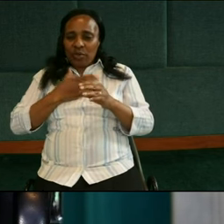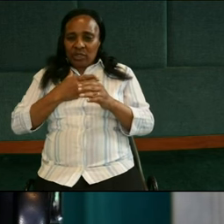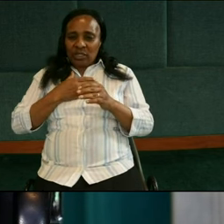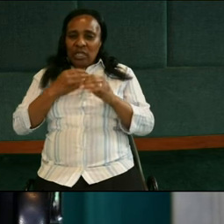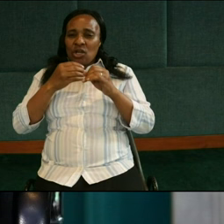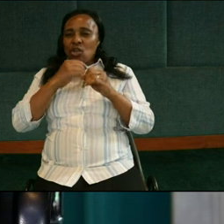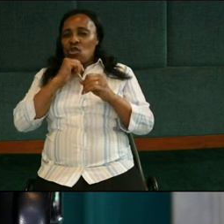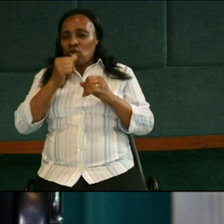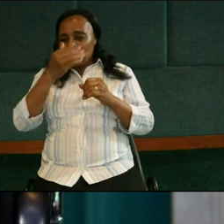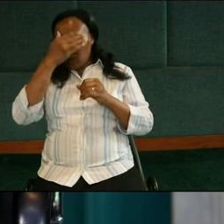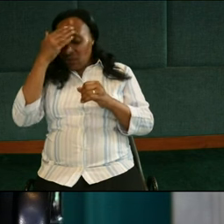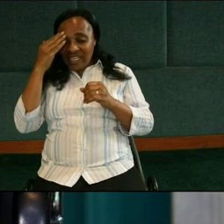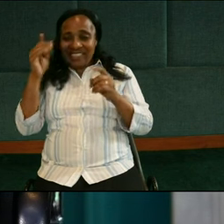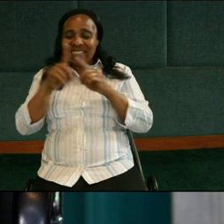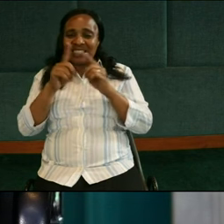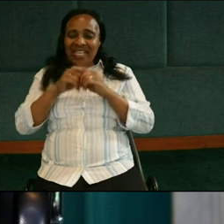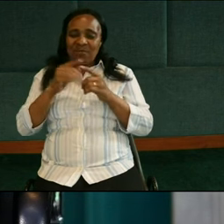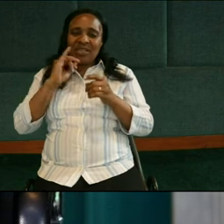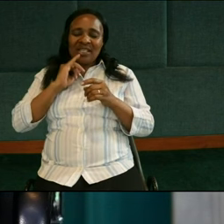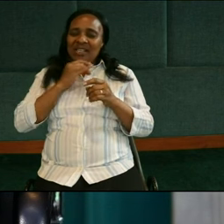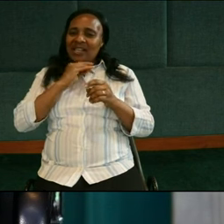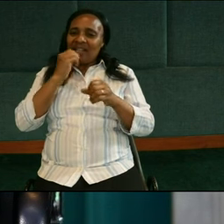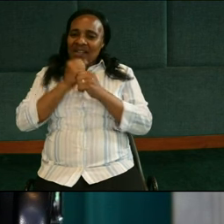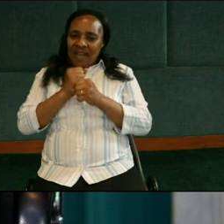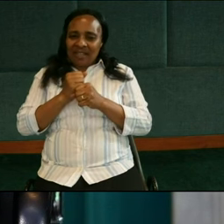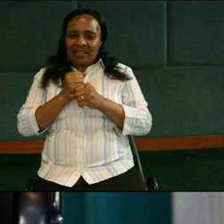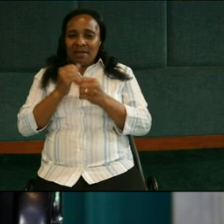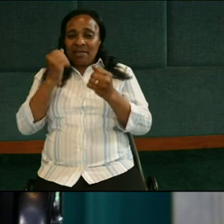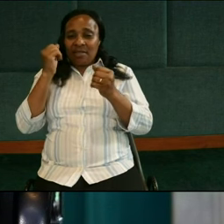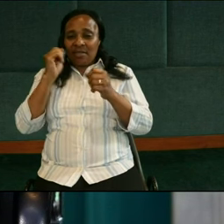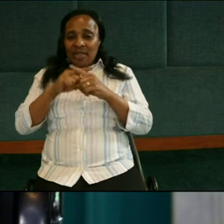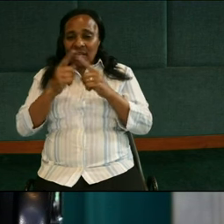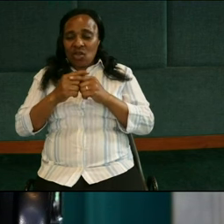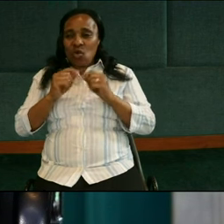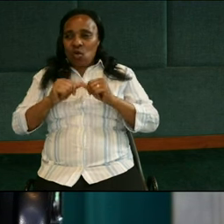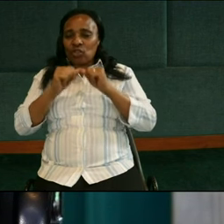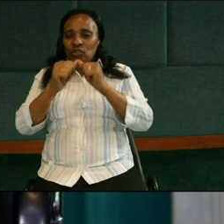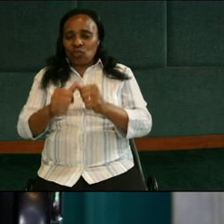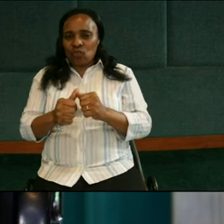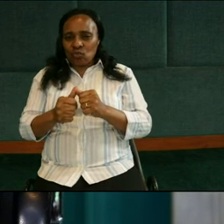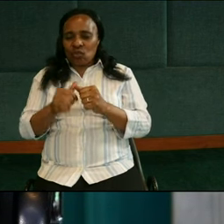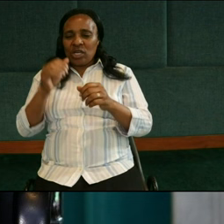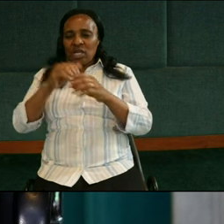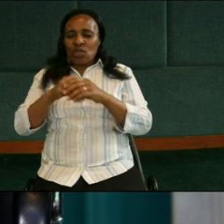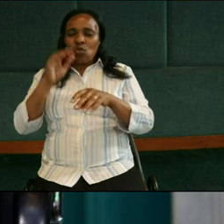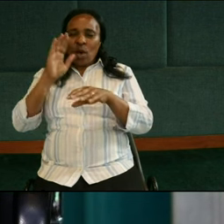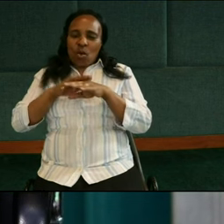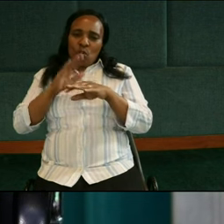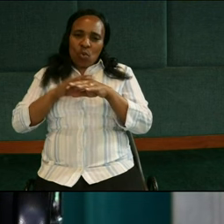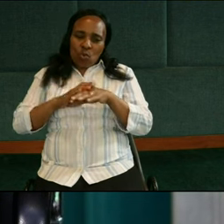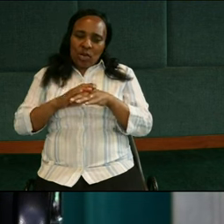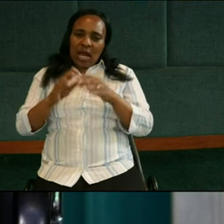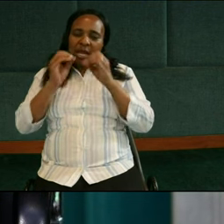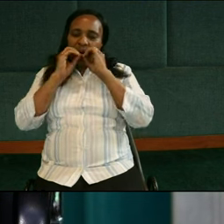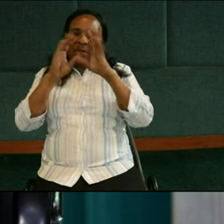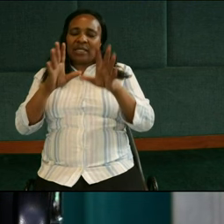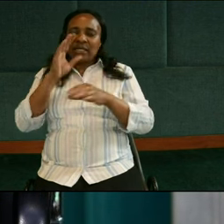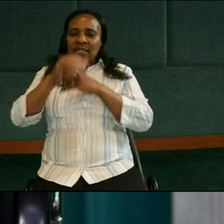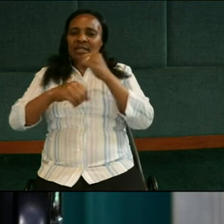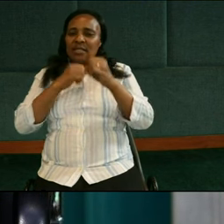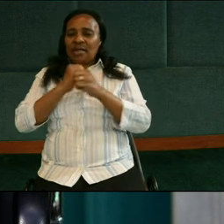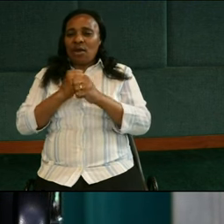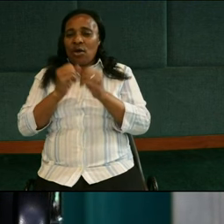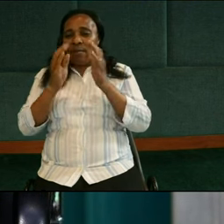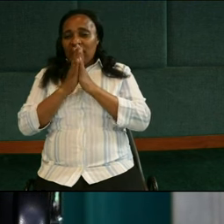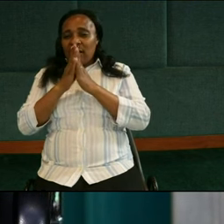not forget you like the Israelites had done so, and that we may continue on into a good and a blessed year. And we